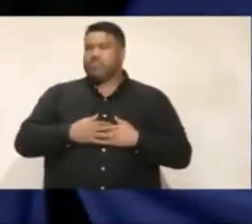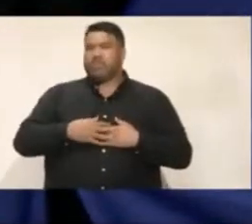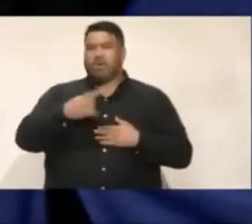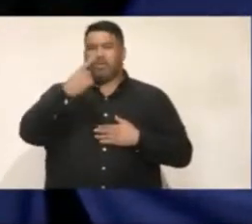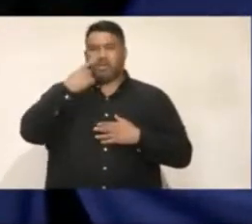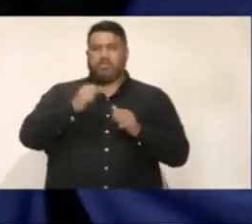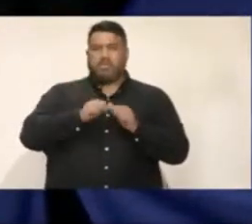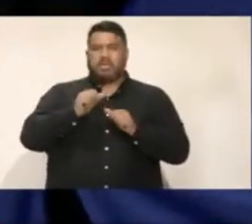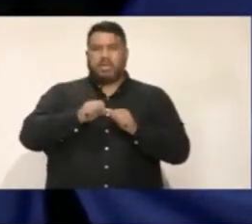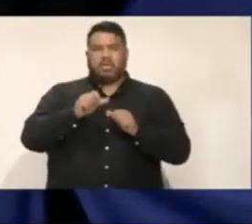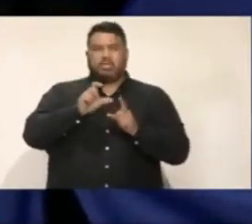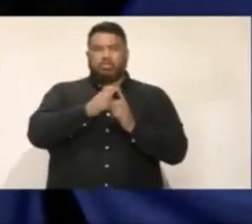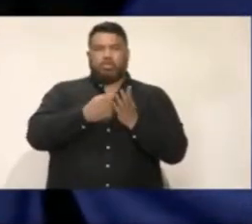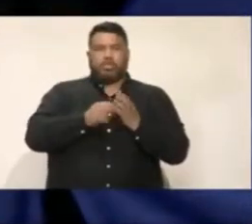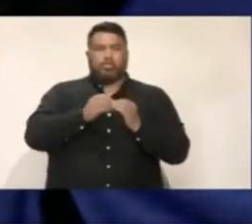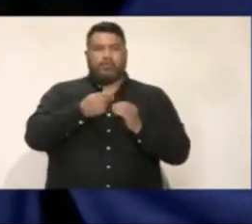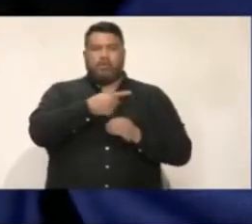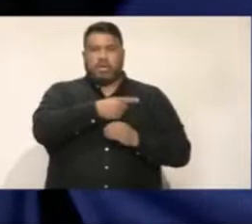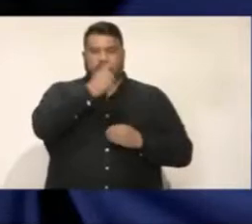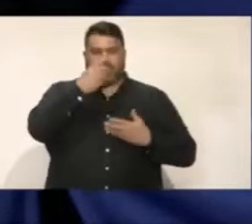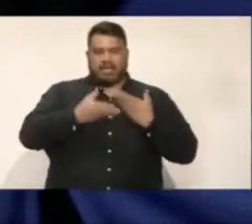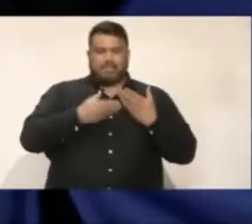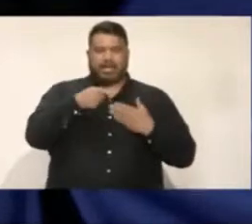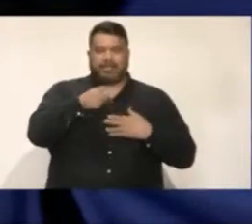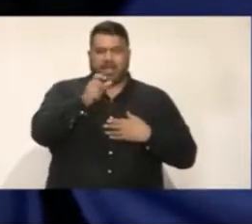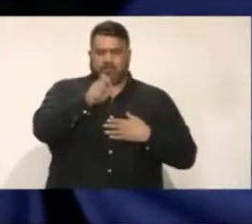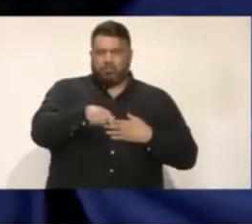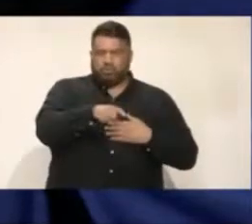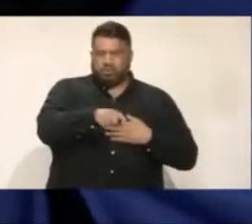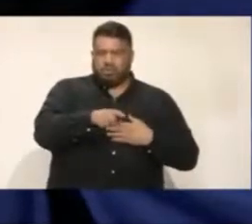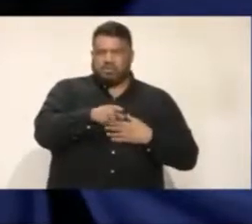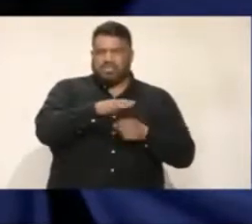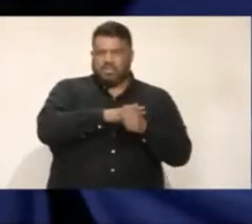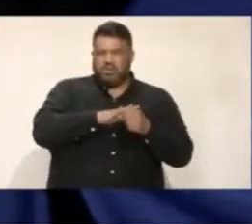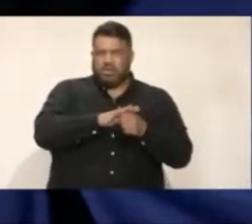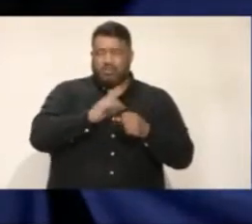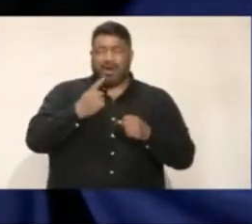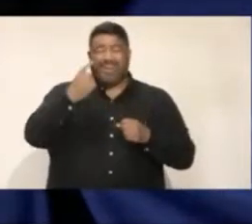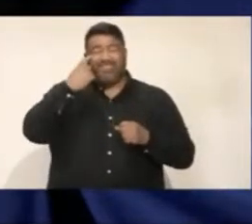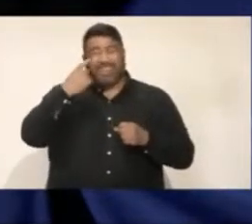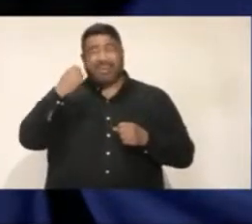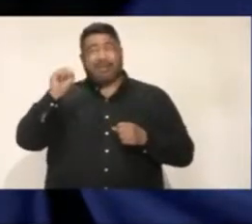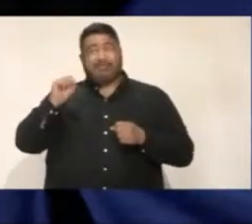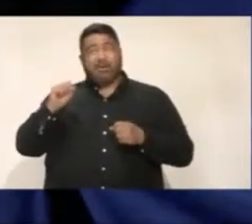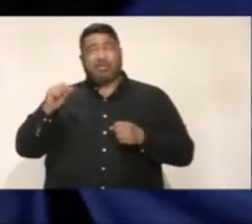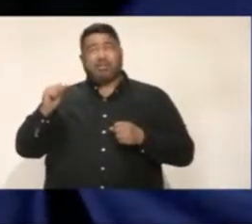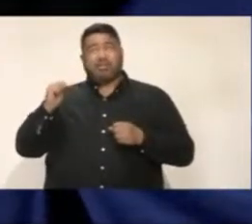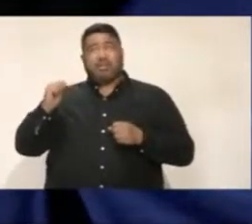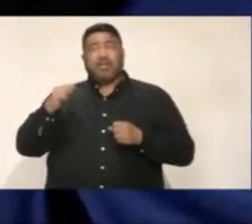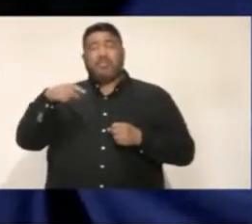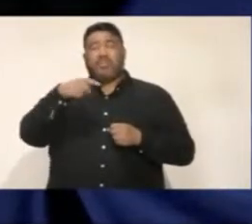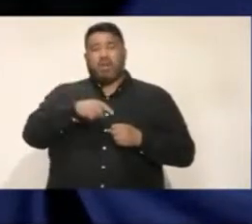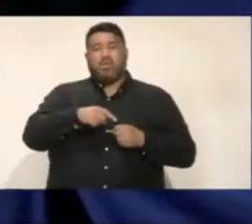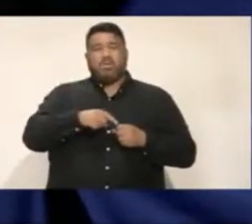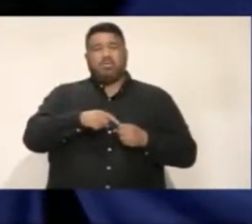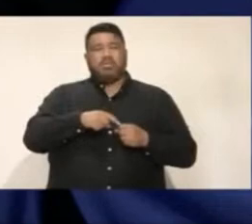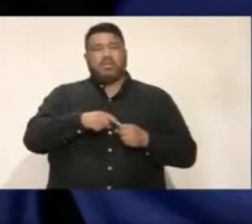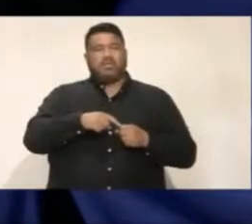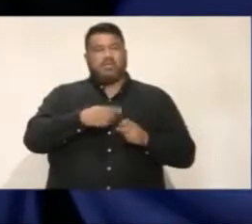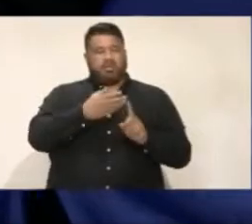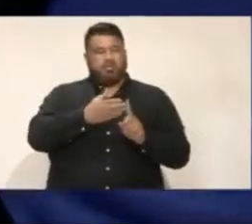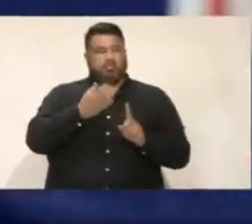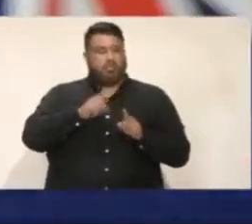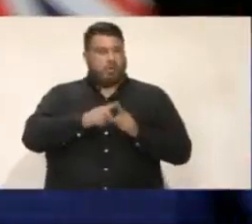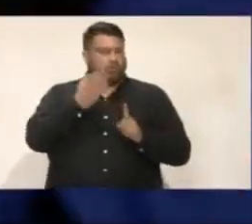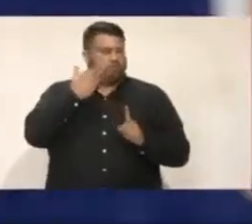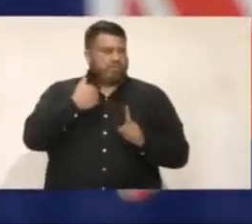give the public description of that case, but my recollection is yes, that's been the last unlinked that we've had. But